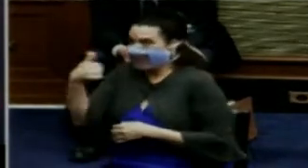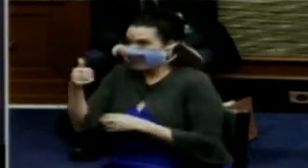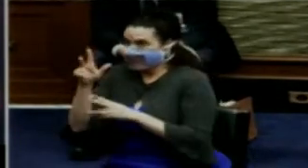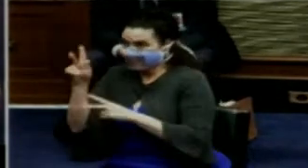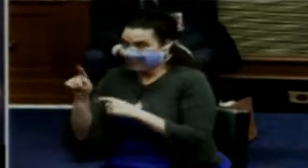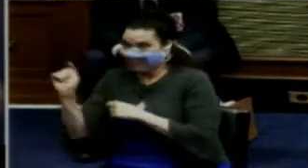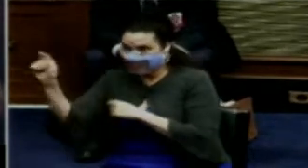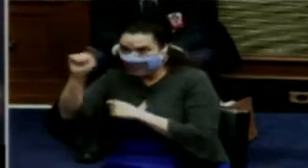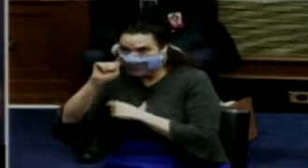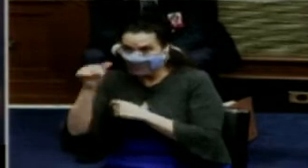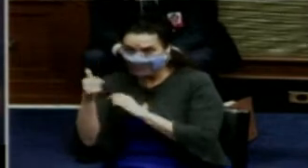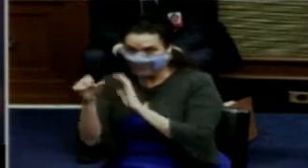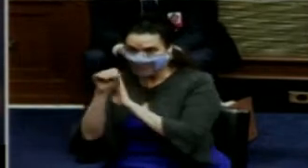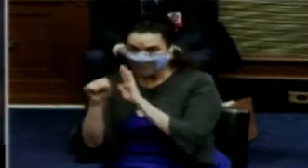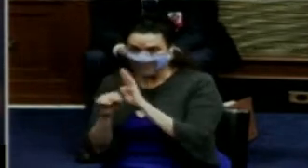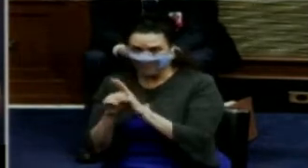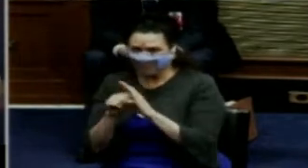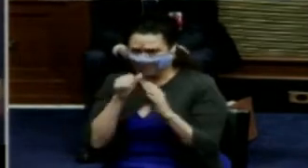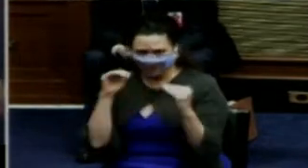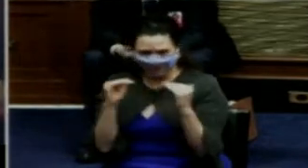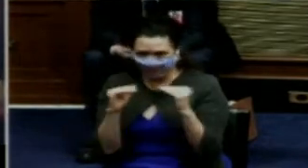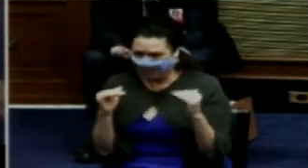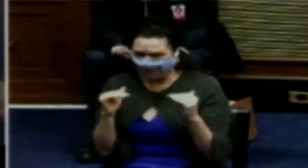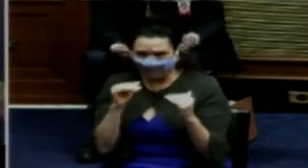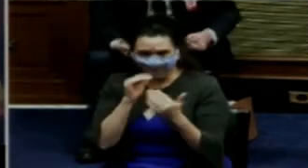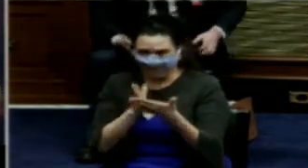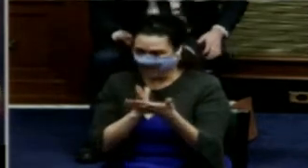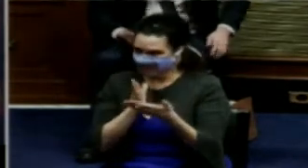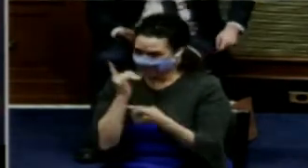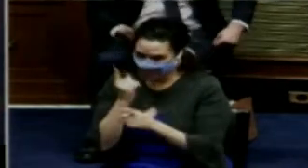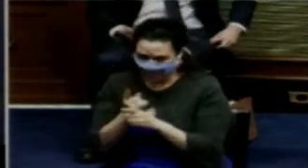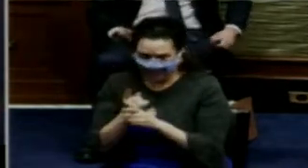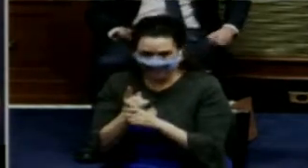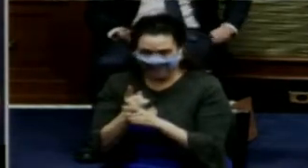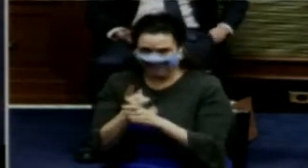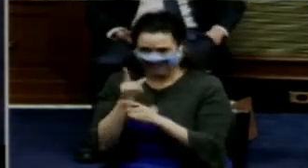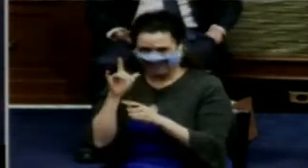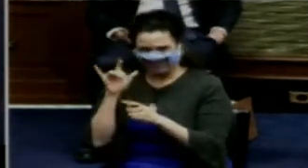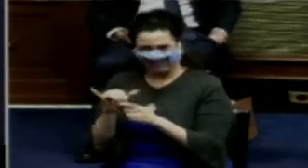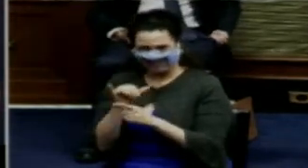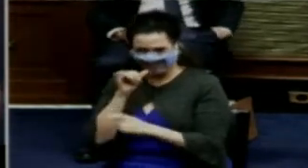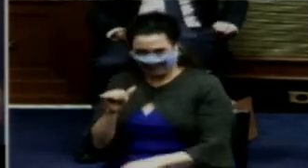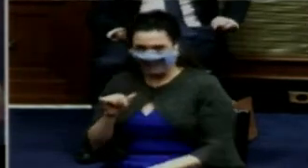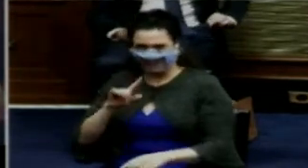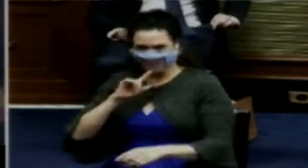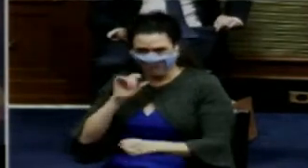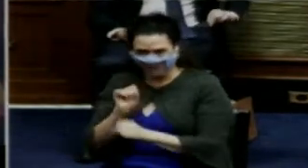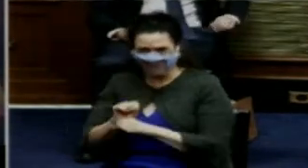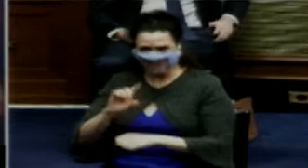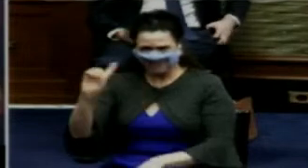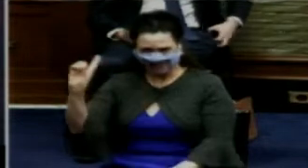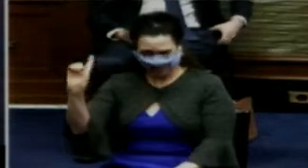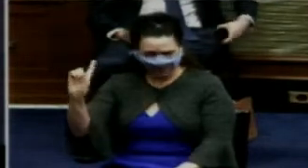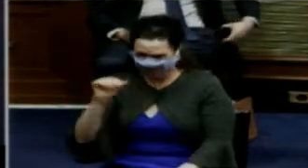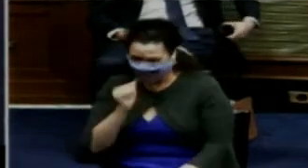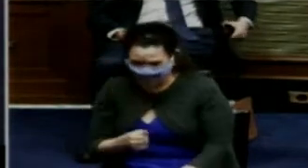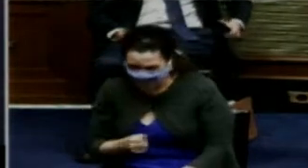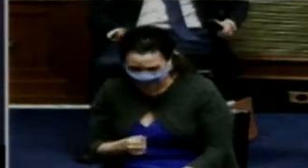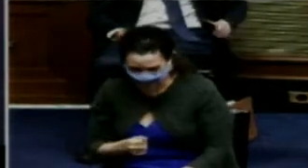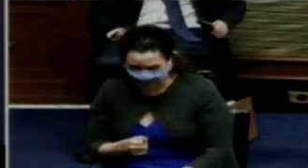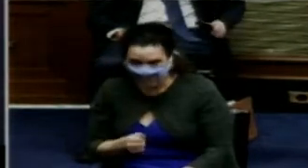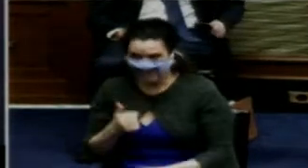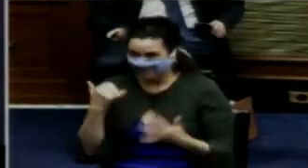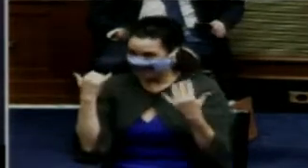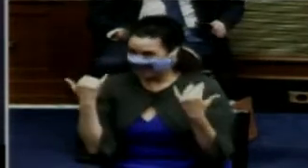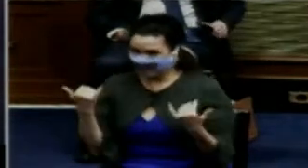Georgia. And that's not fair, it's not right, it's anti-democratic, and it's past time for the people of